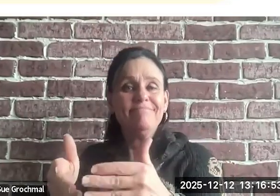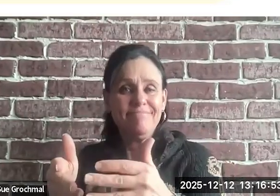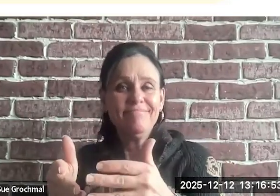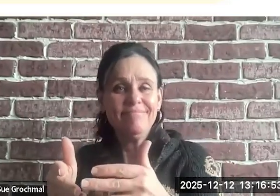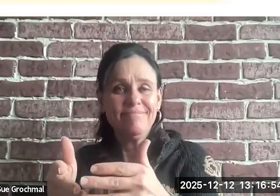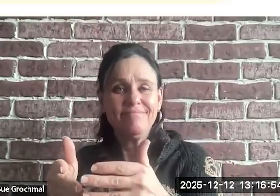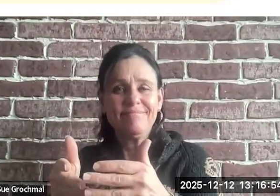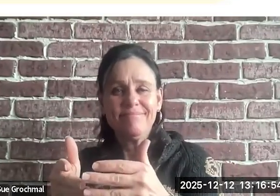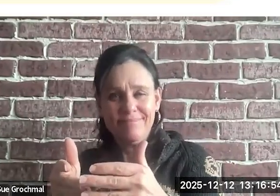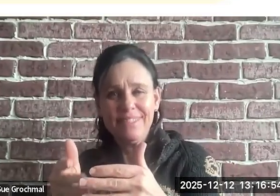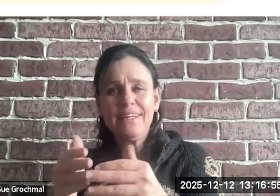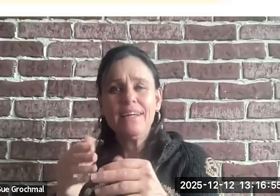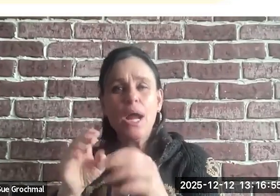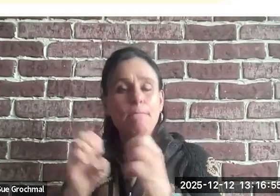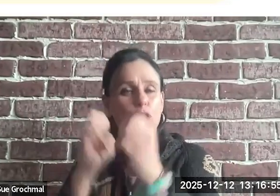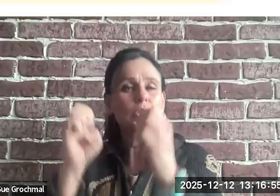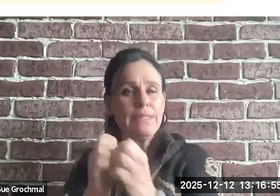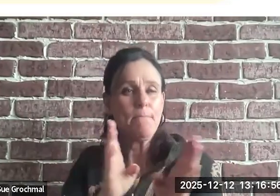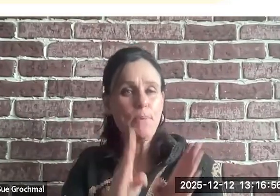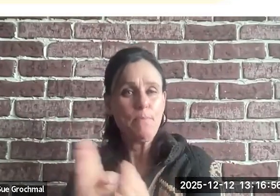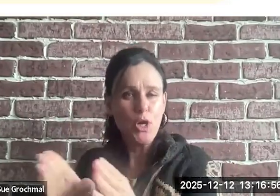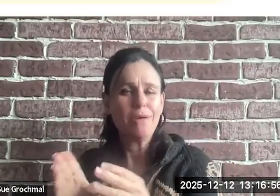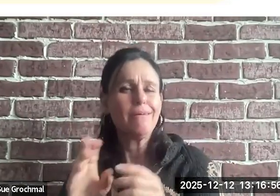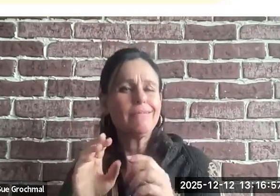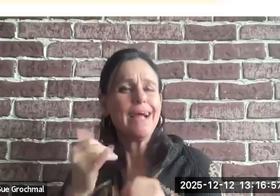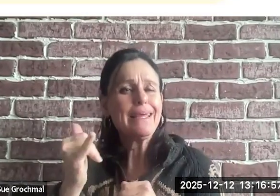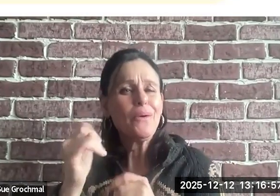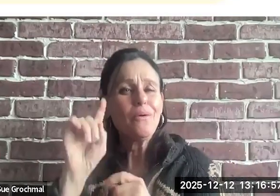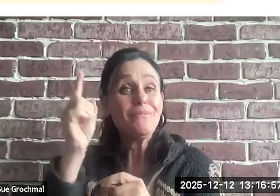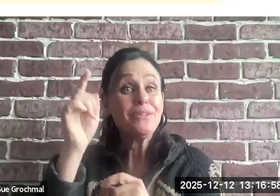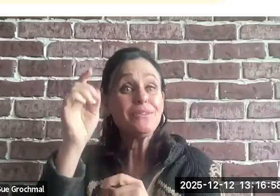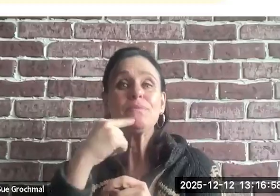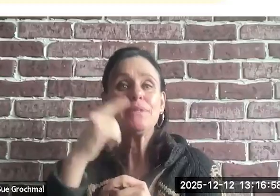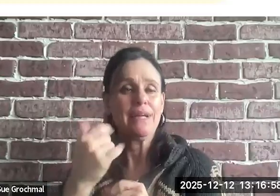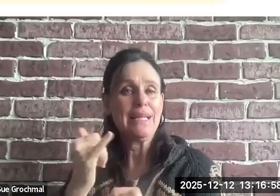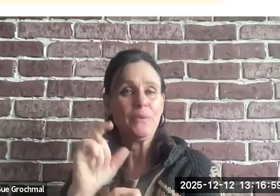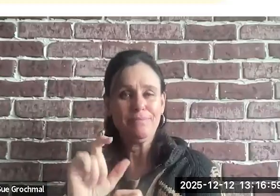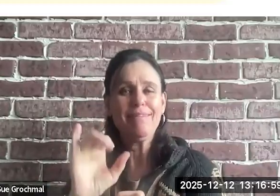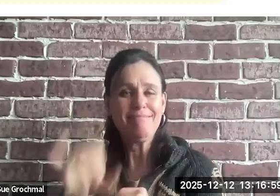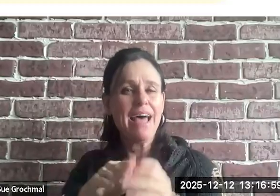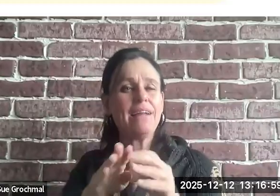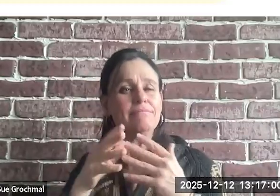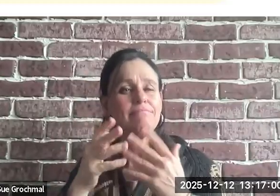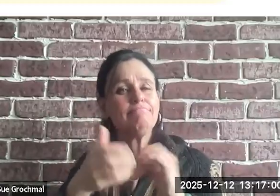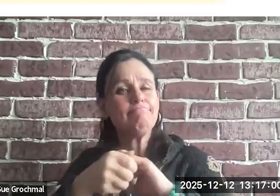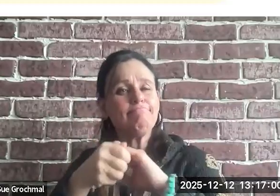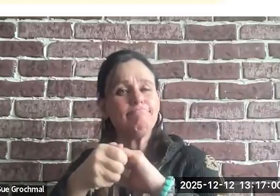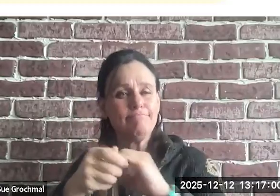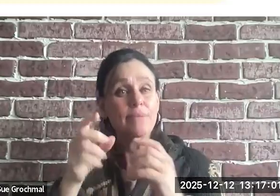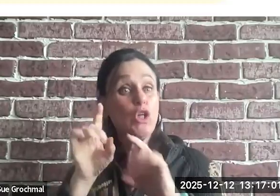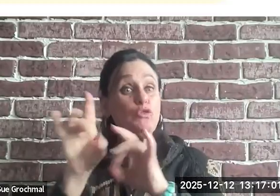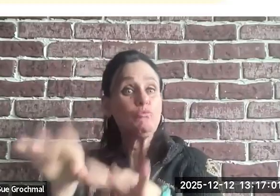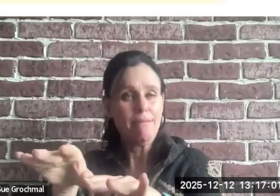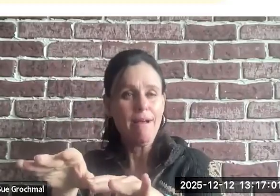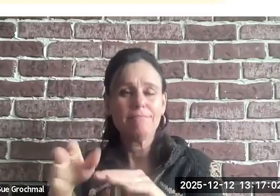as the capability wheel. It's developed by the University of Sydney's Collaborating for Inclusion project team in